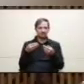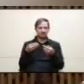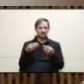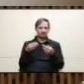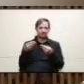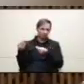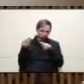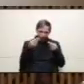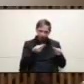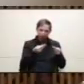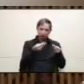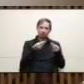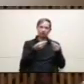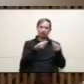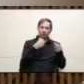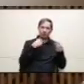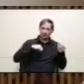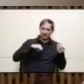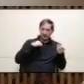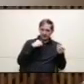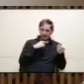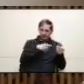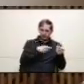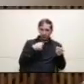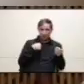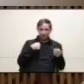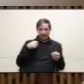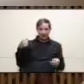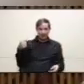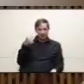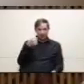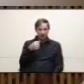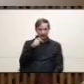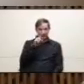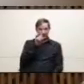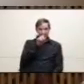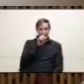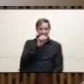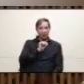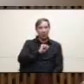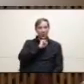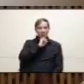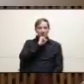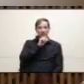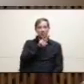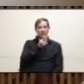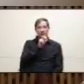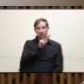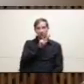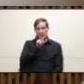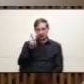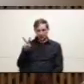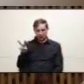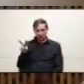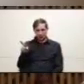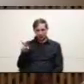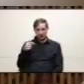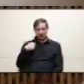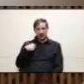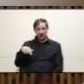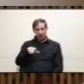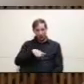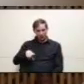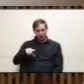happen. Now, when I was appointed on the 1st of August 2022, Mahikeng local